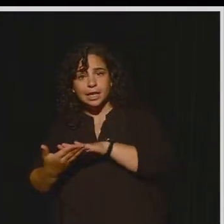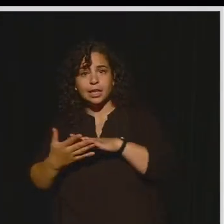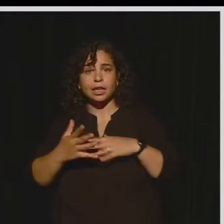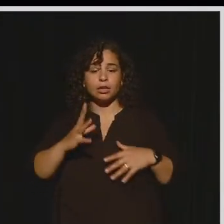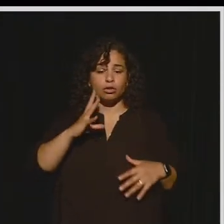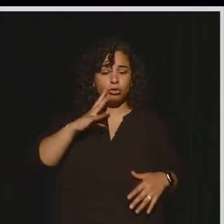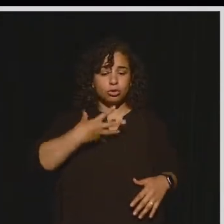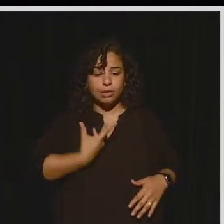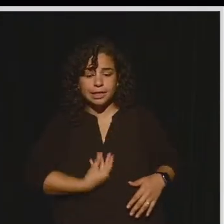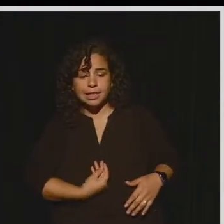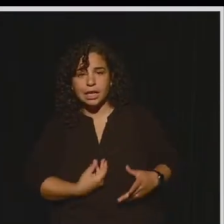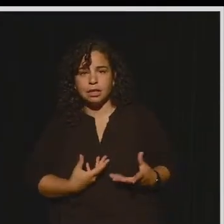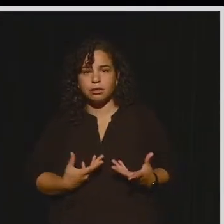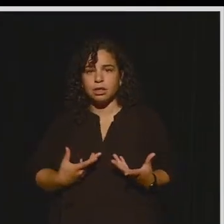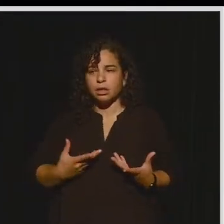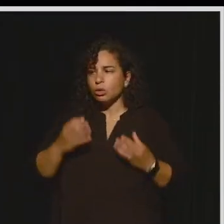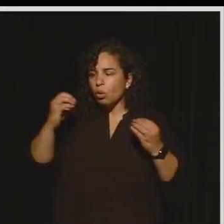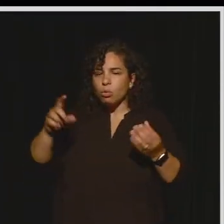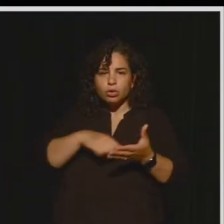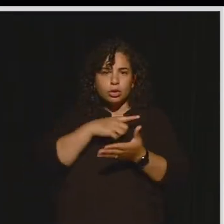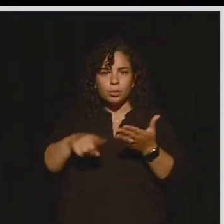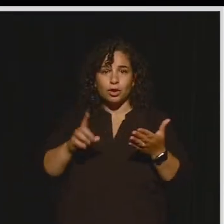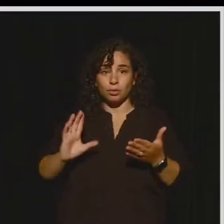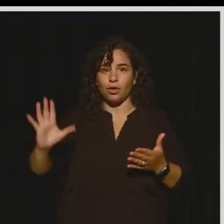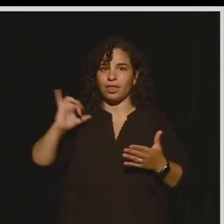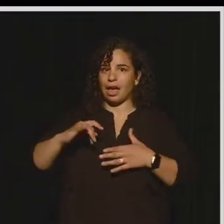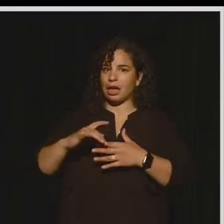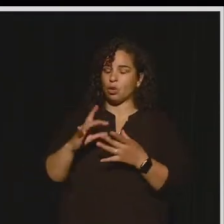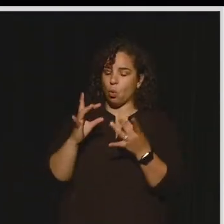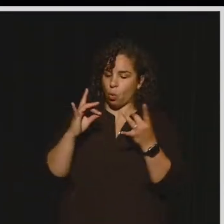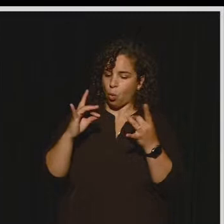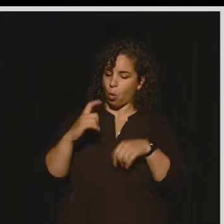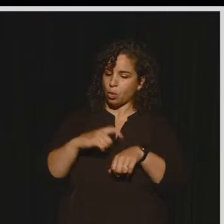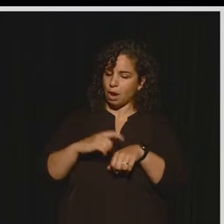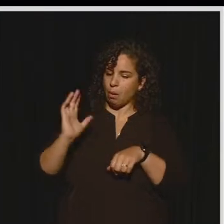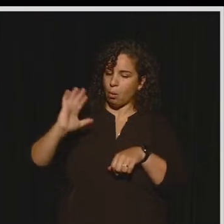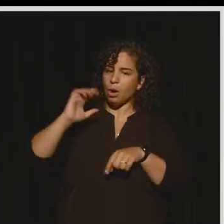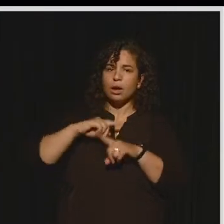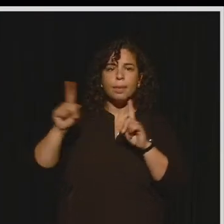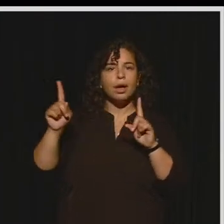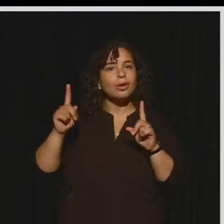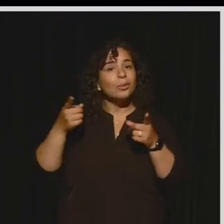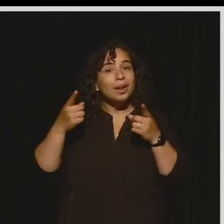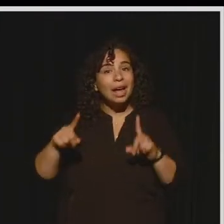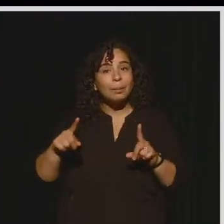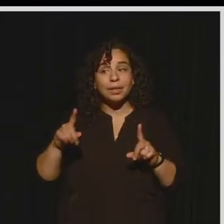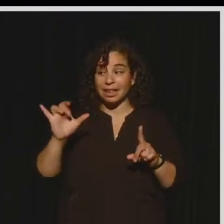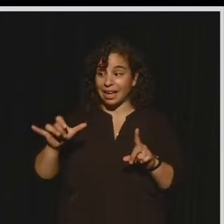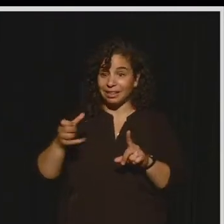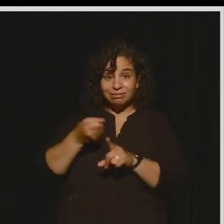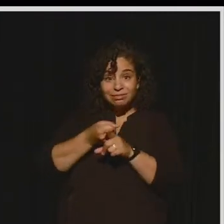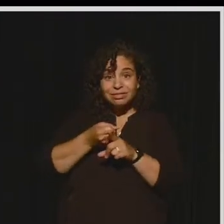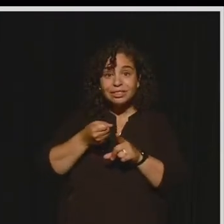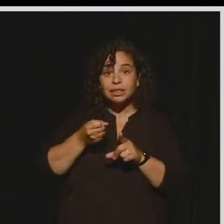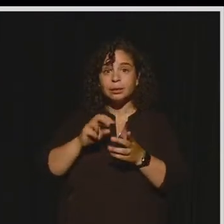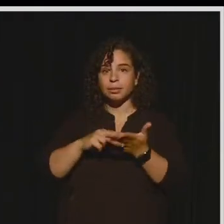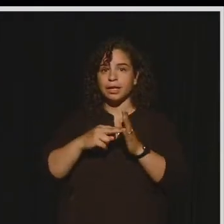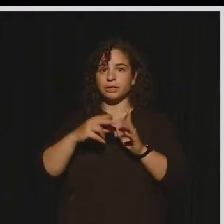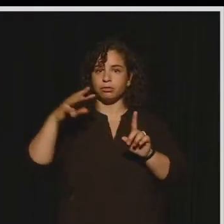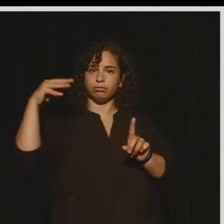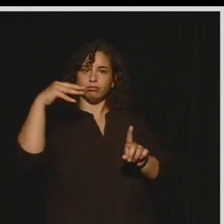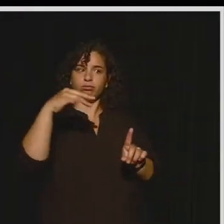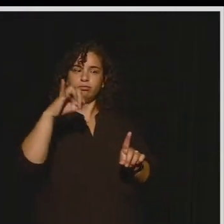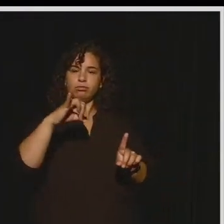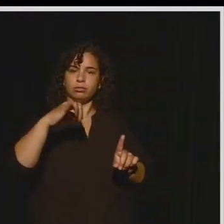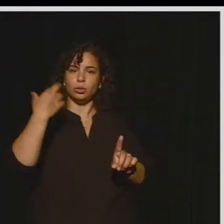And it was hugely controversial. But what it did do is it brought to front the fact that we had left